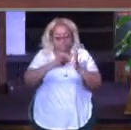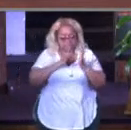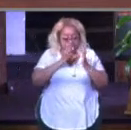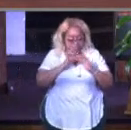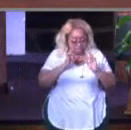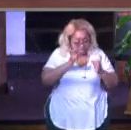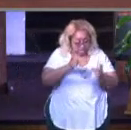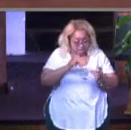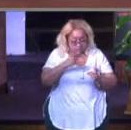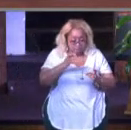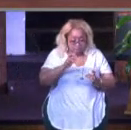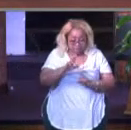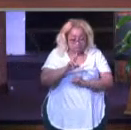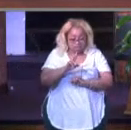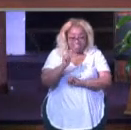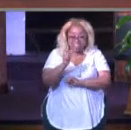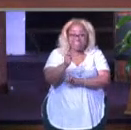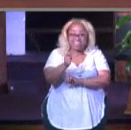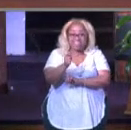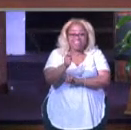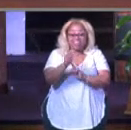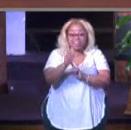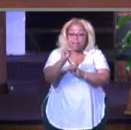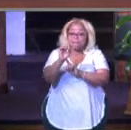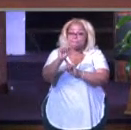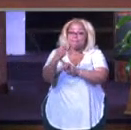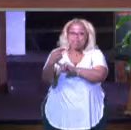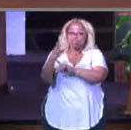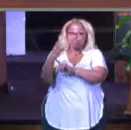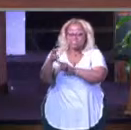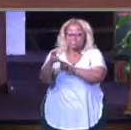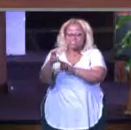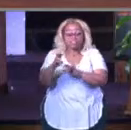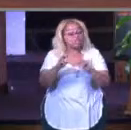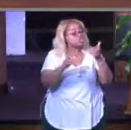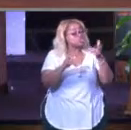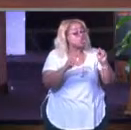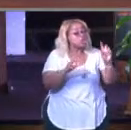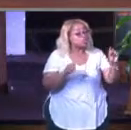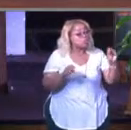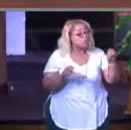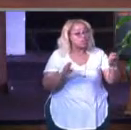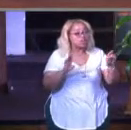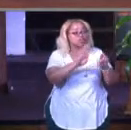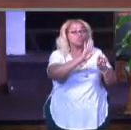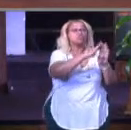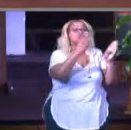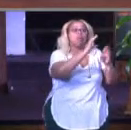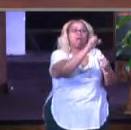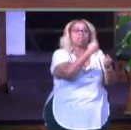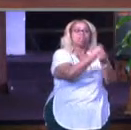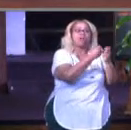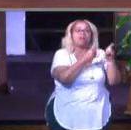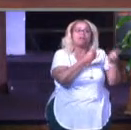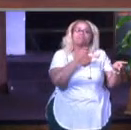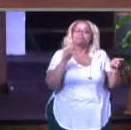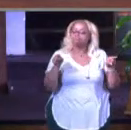Jesus gives Peter keys. In Matthew 16. In John chapter 20, the door is locked.